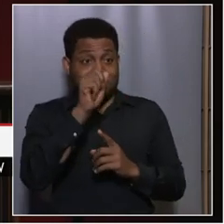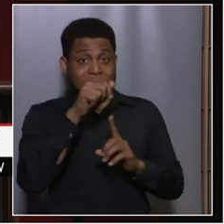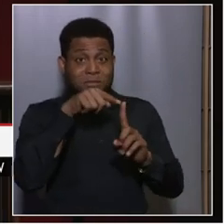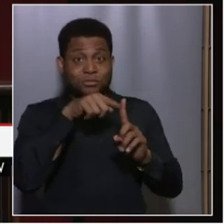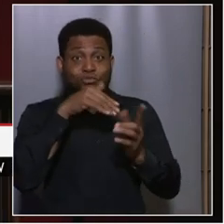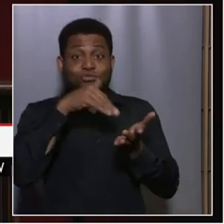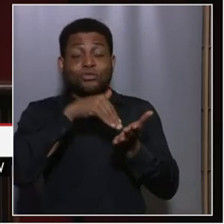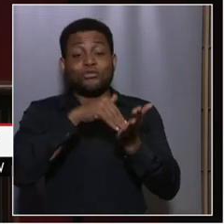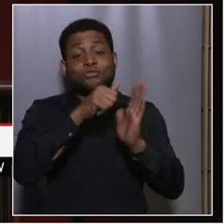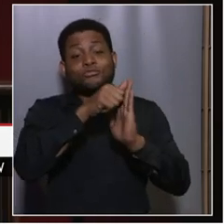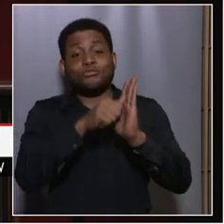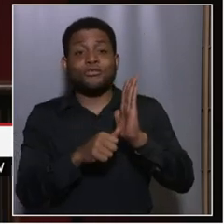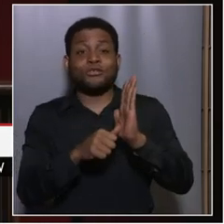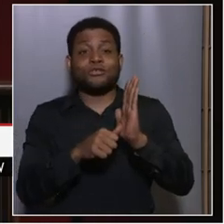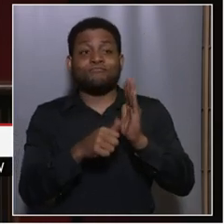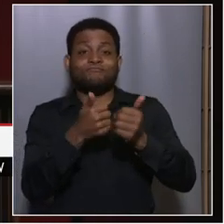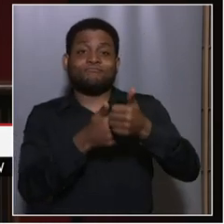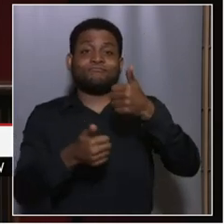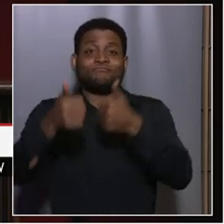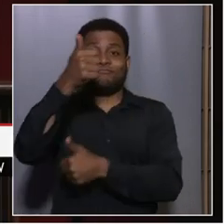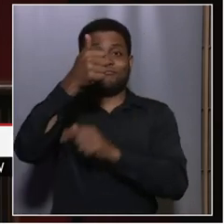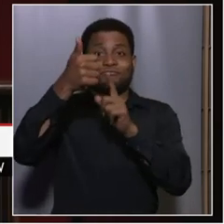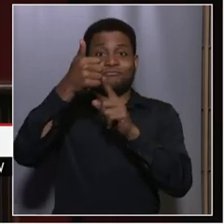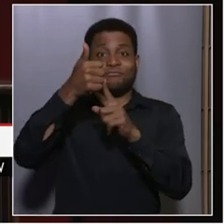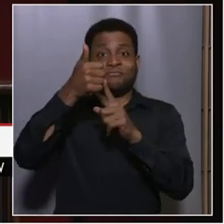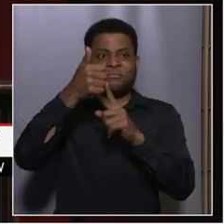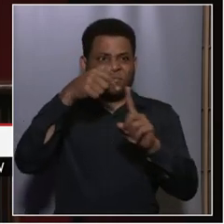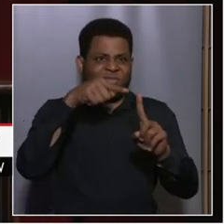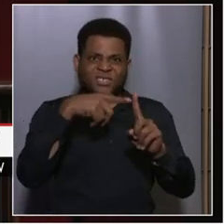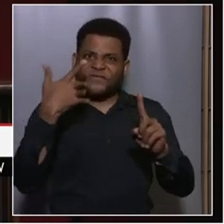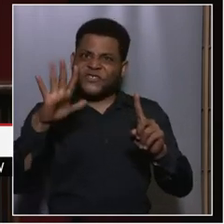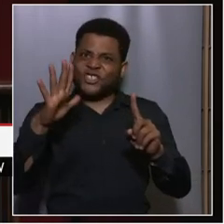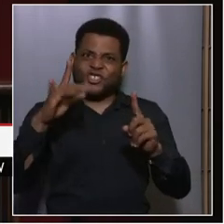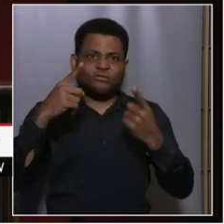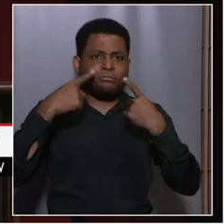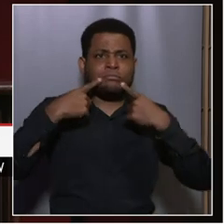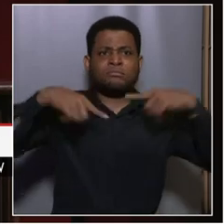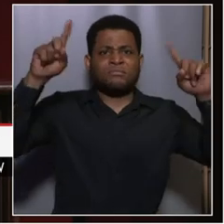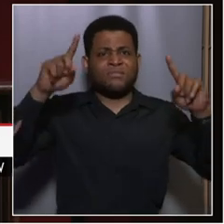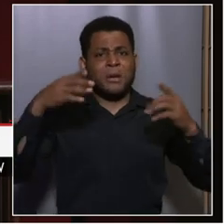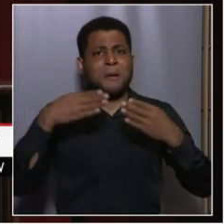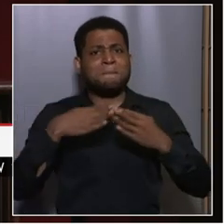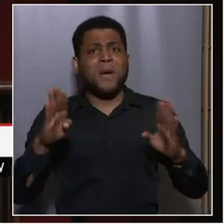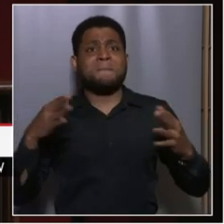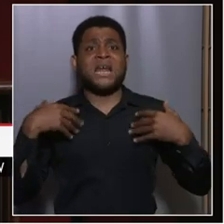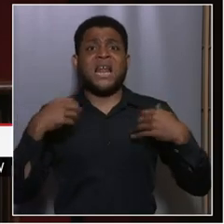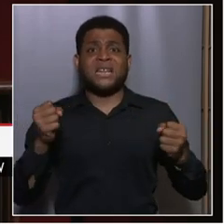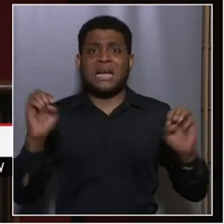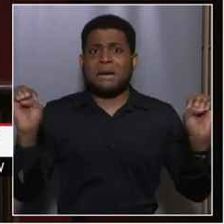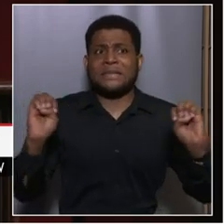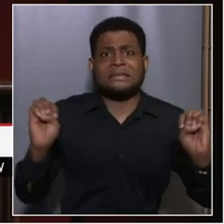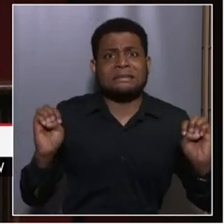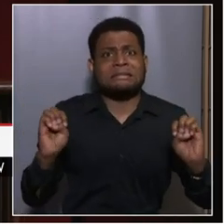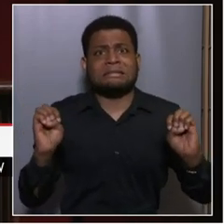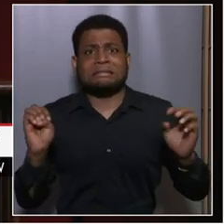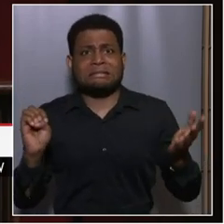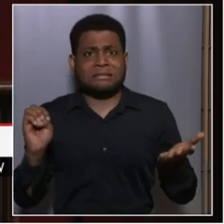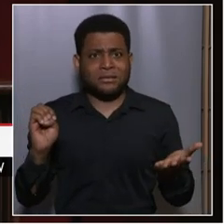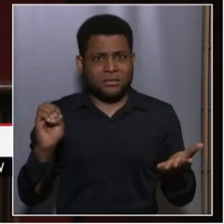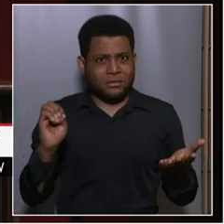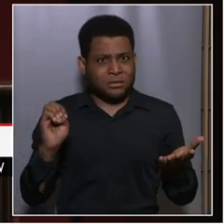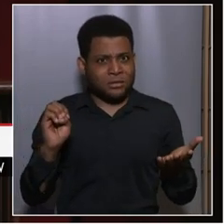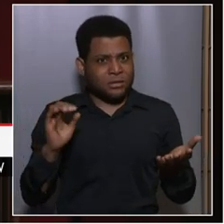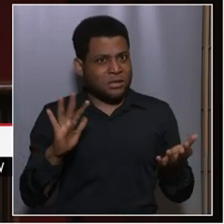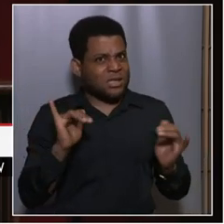that public health emergency for more than 5 years. And that is why we have probably one of the most